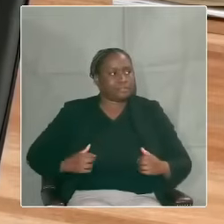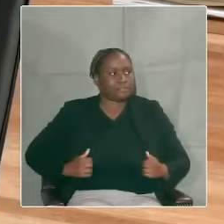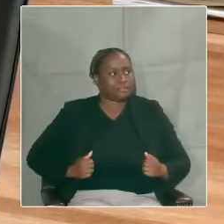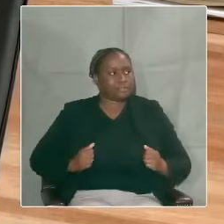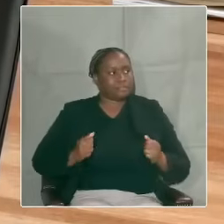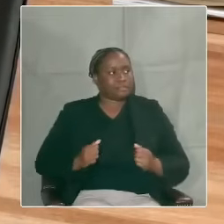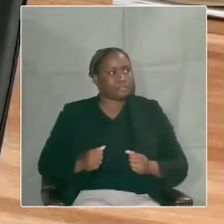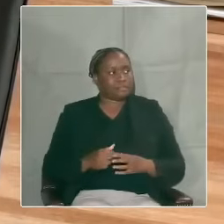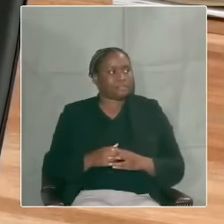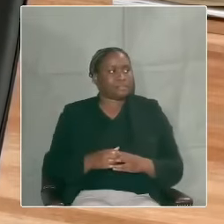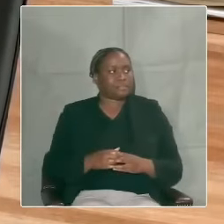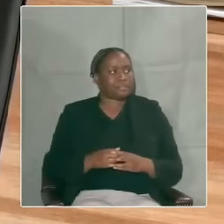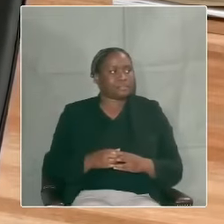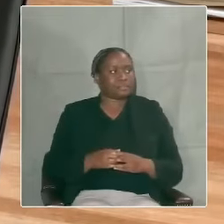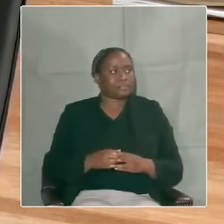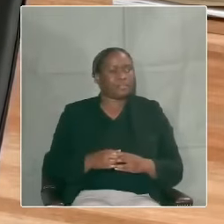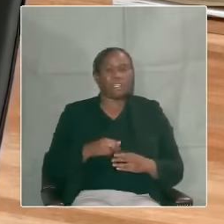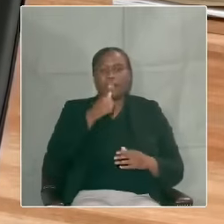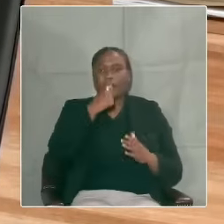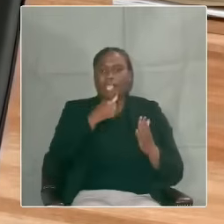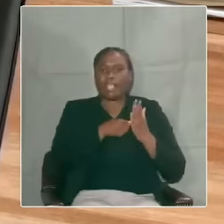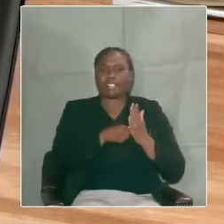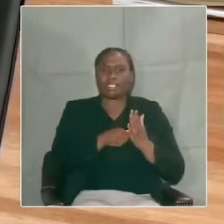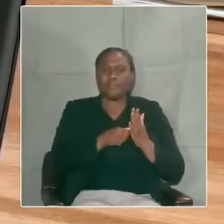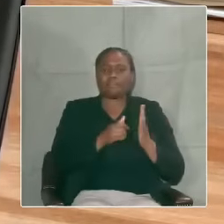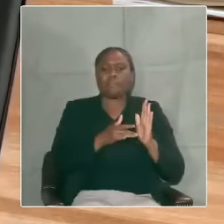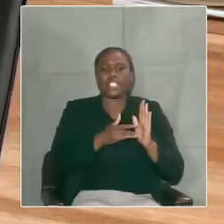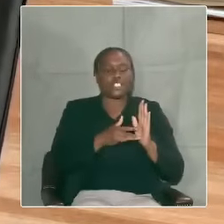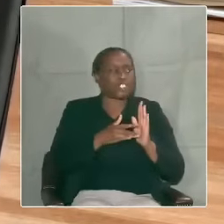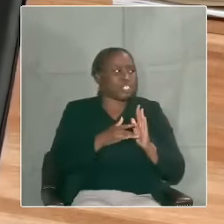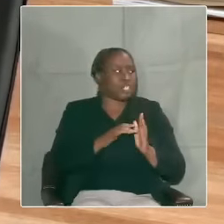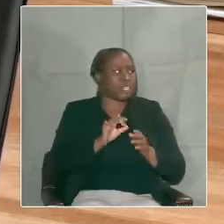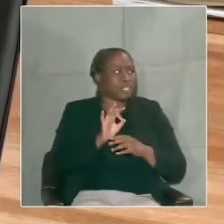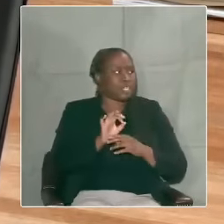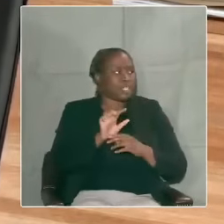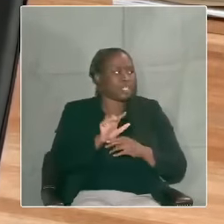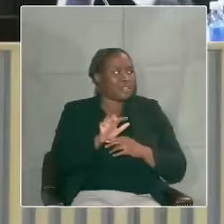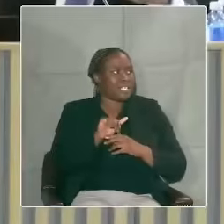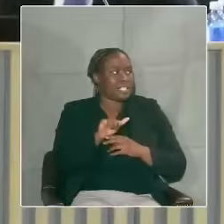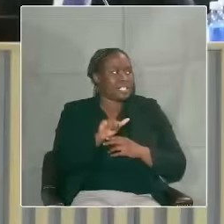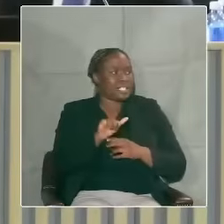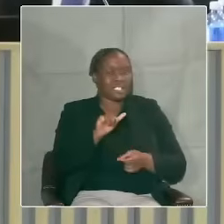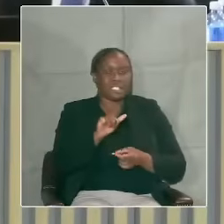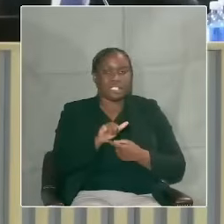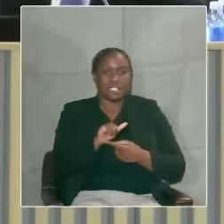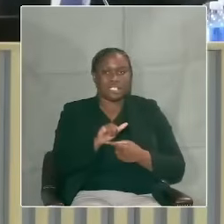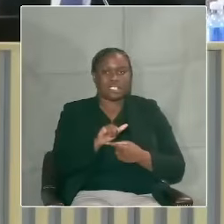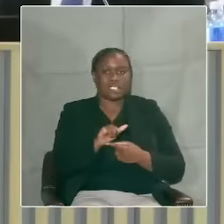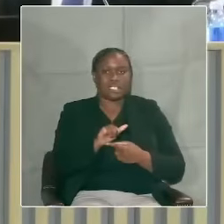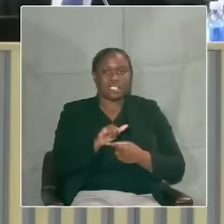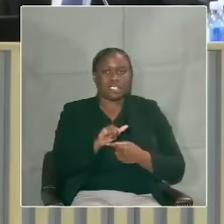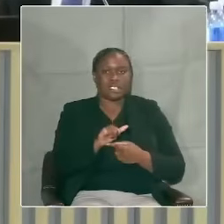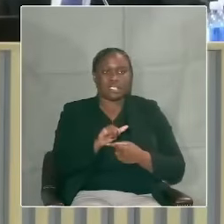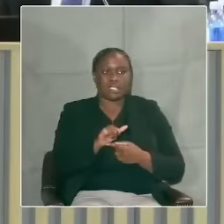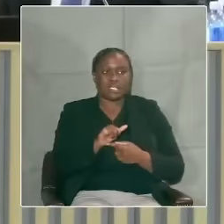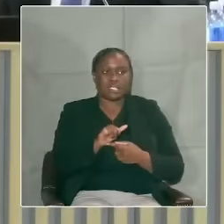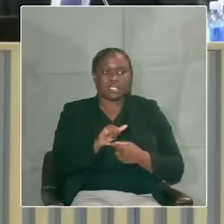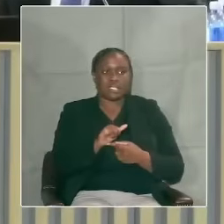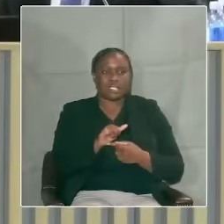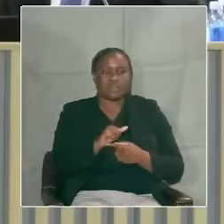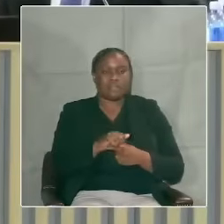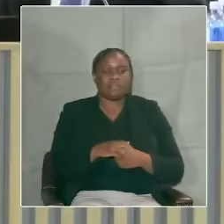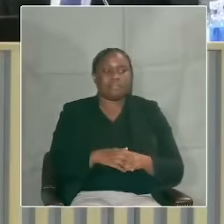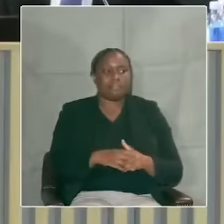Commissioner Mado, just to give you the reference of where we are going with that letter, it is at 376. If perhaps you want to have a look at it ahead of.